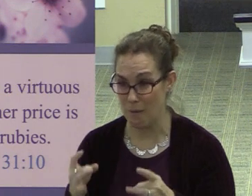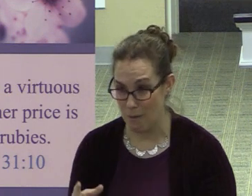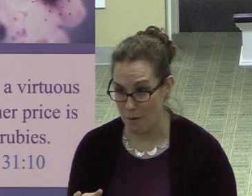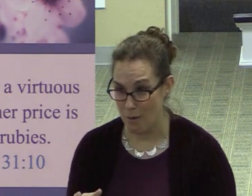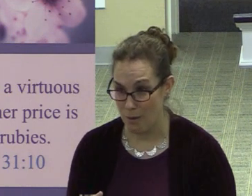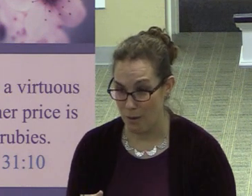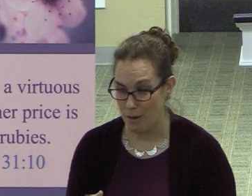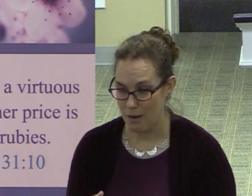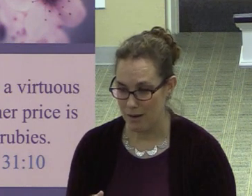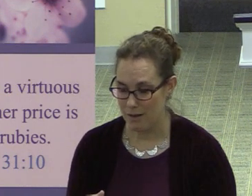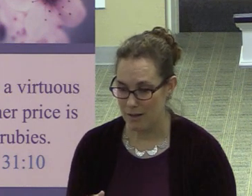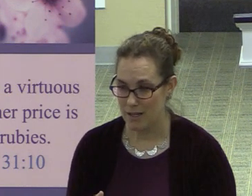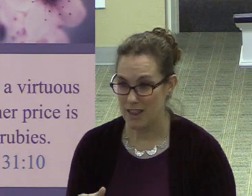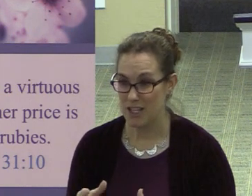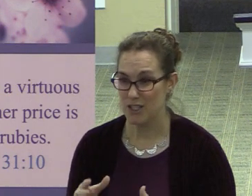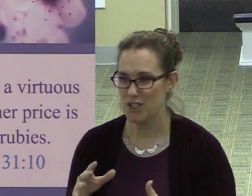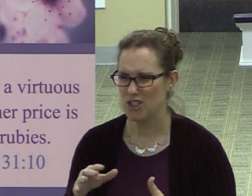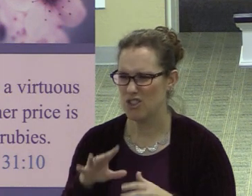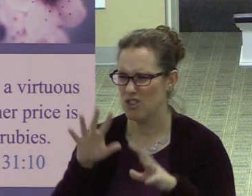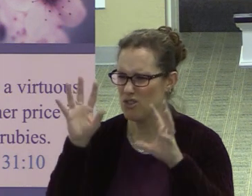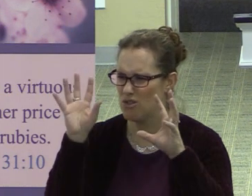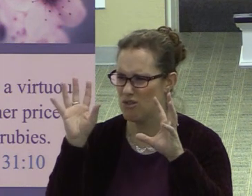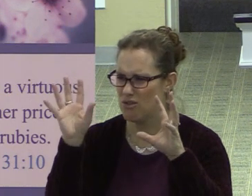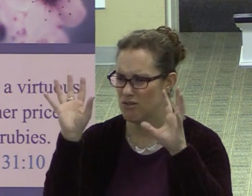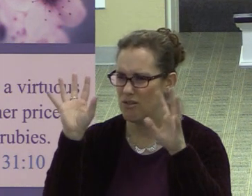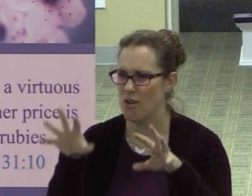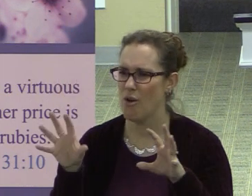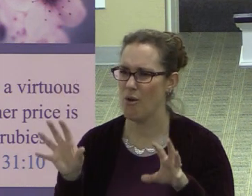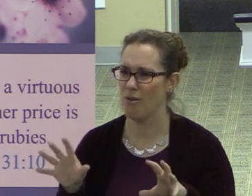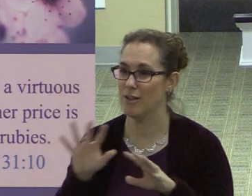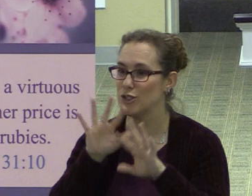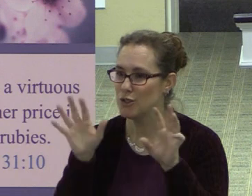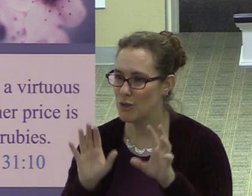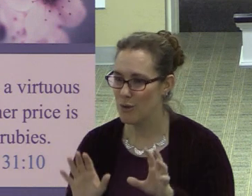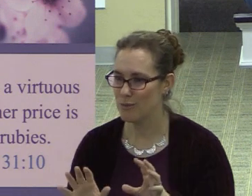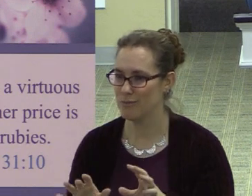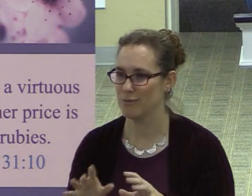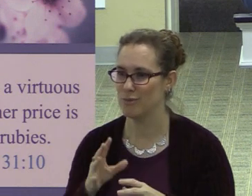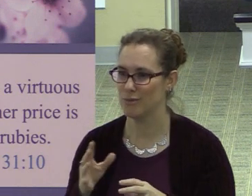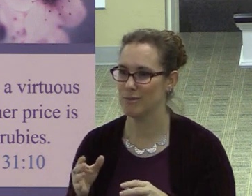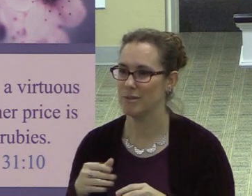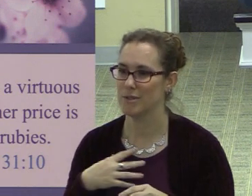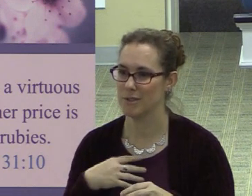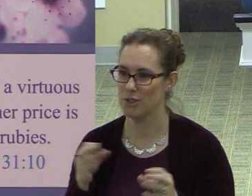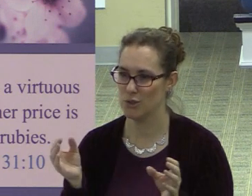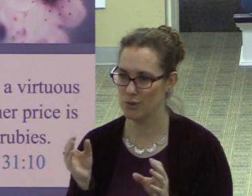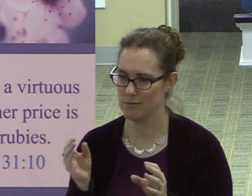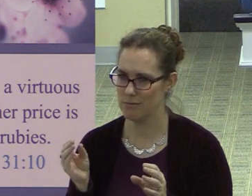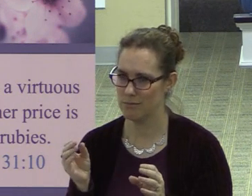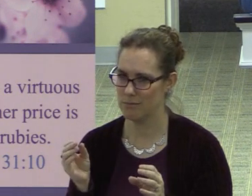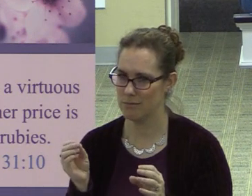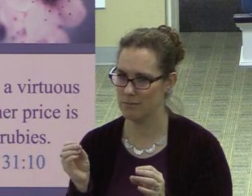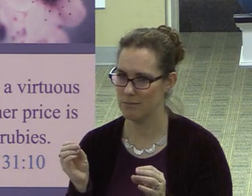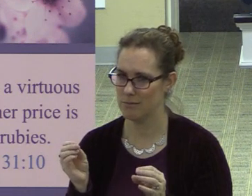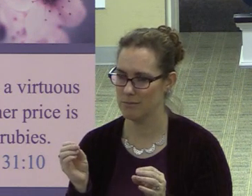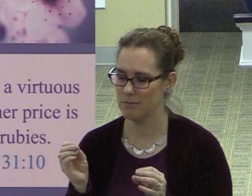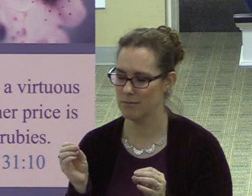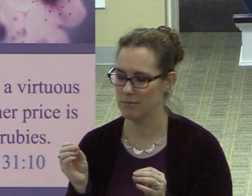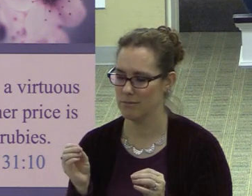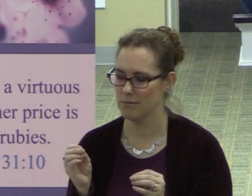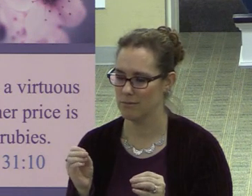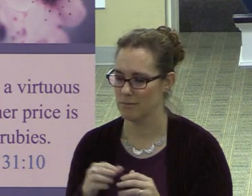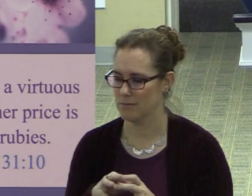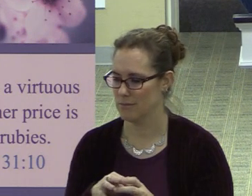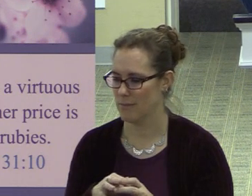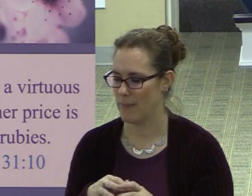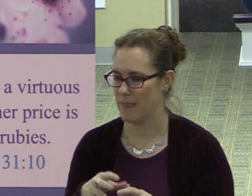all these for time's sake here, but the snowstorm from, I was preaching Friday night in Haines. No, Friday and Saturday night in Haines. Sunday